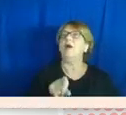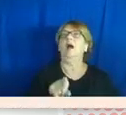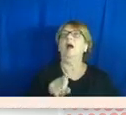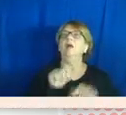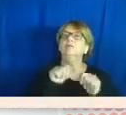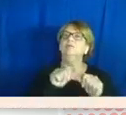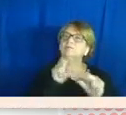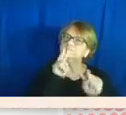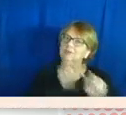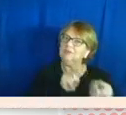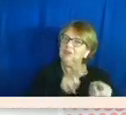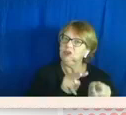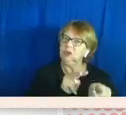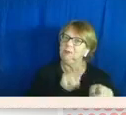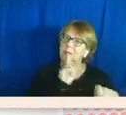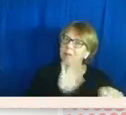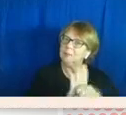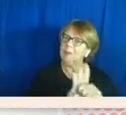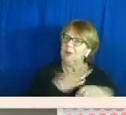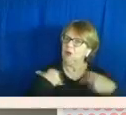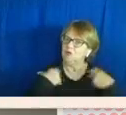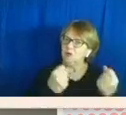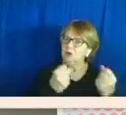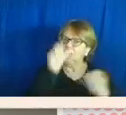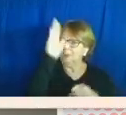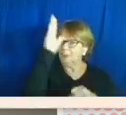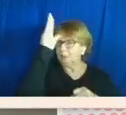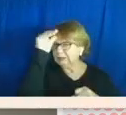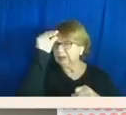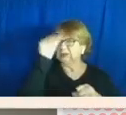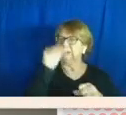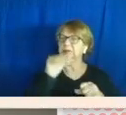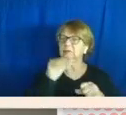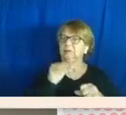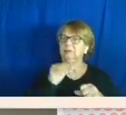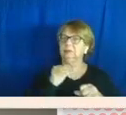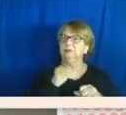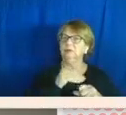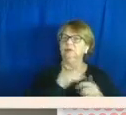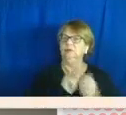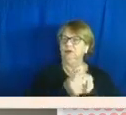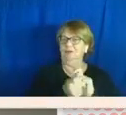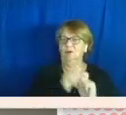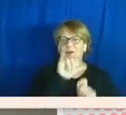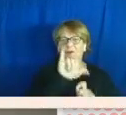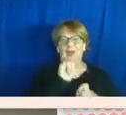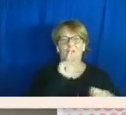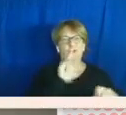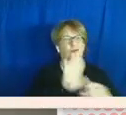vigilance, commitment, courage, and persistence to transform the promise of the ADA